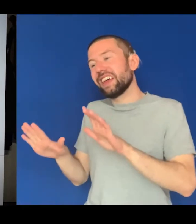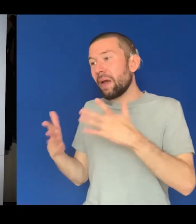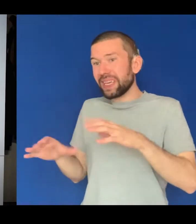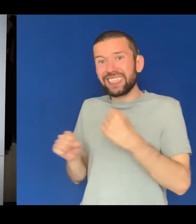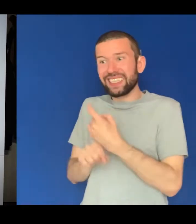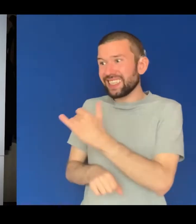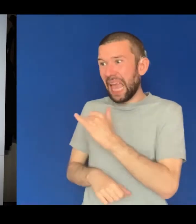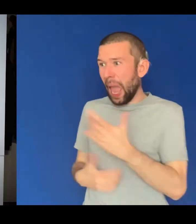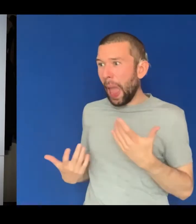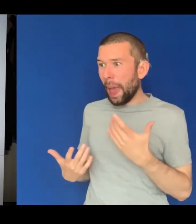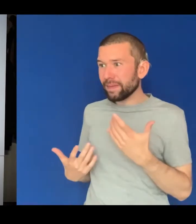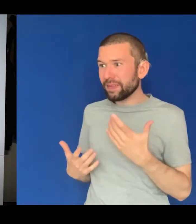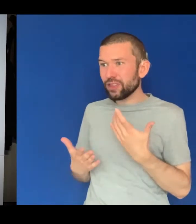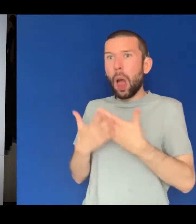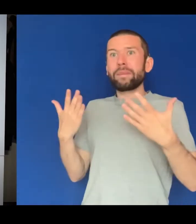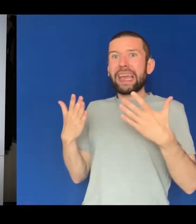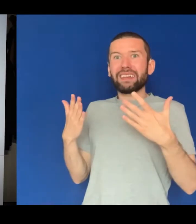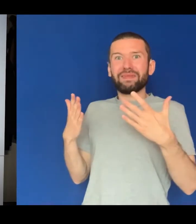It's no big deal.